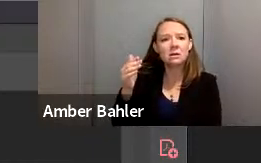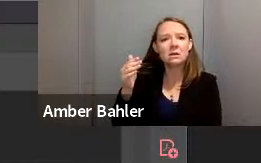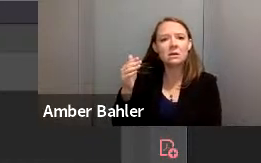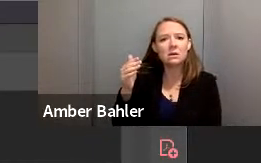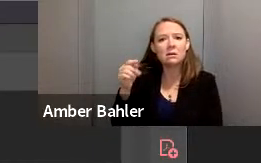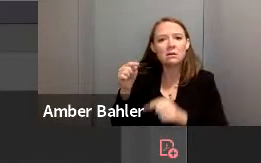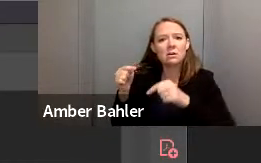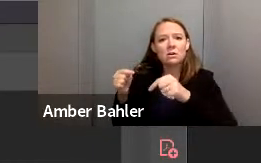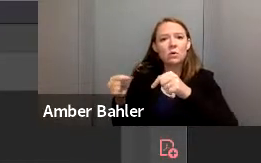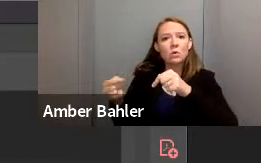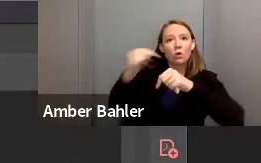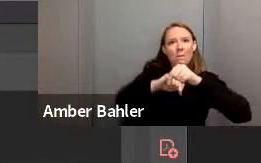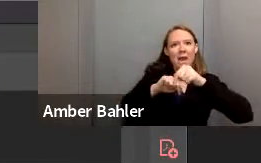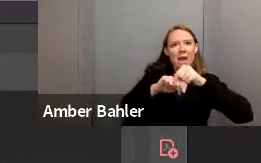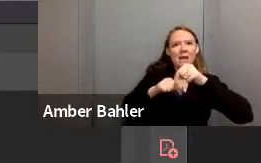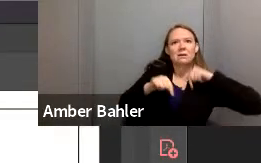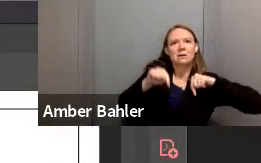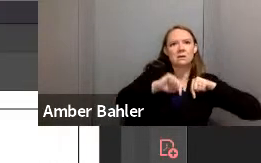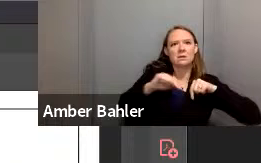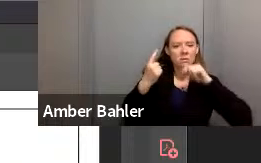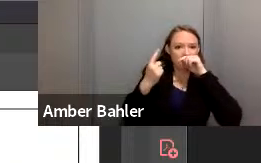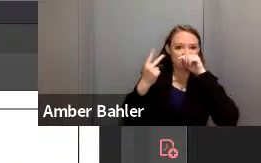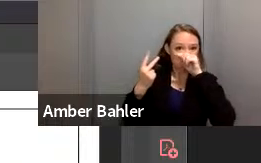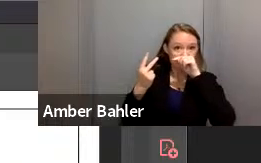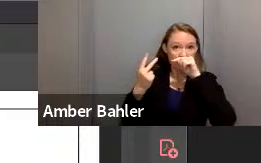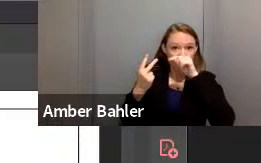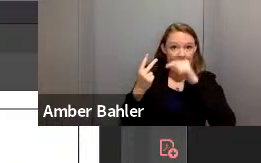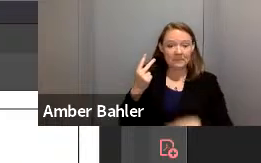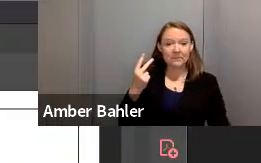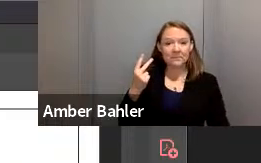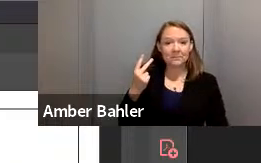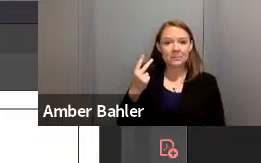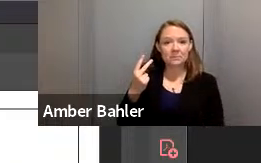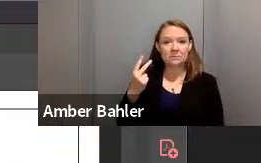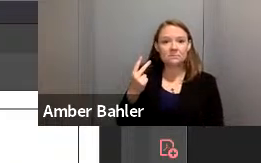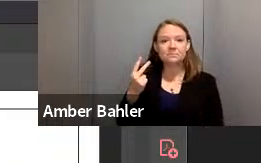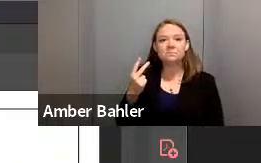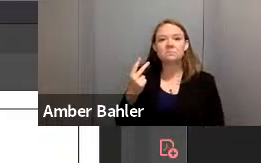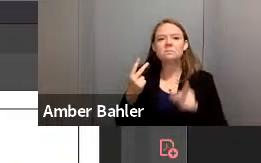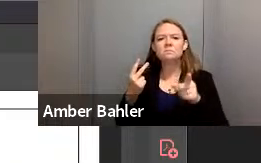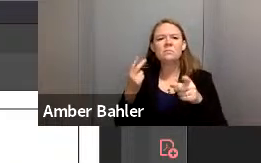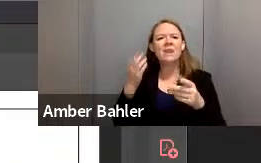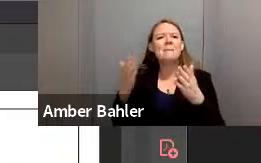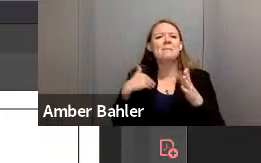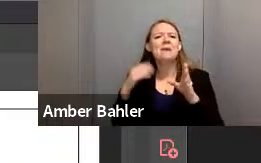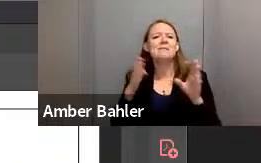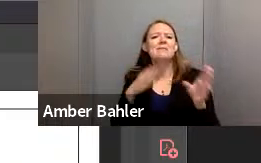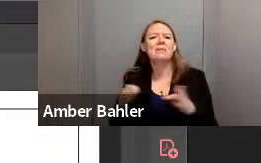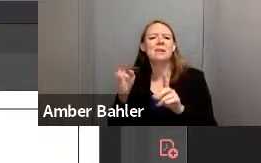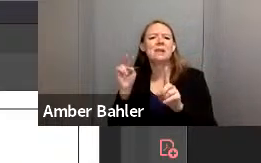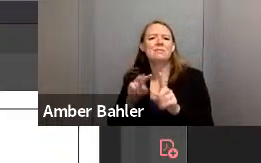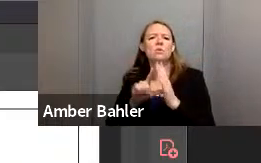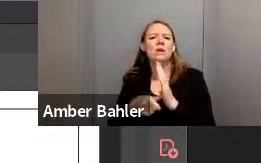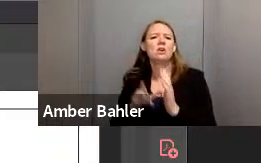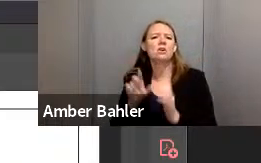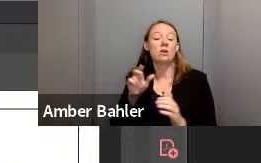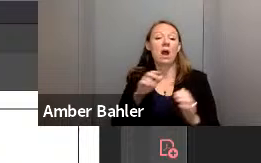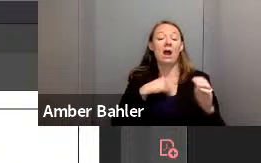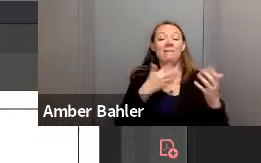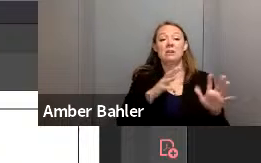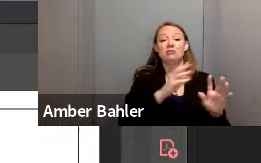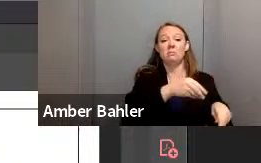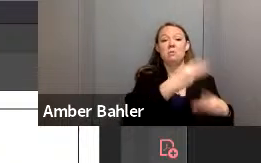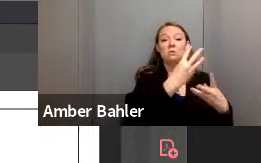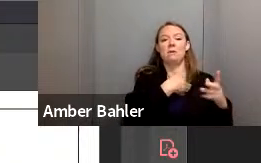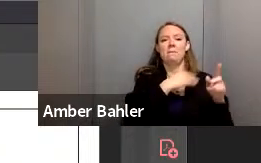up a slide or two? I might have the plan view later down in actually have it up on my screen. Let me look